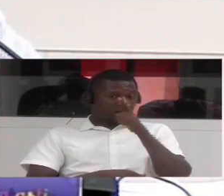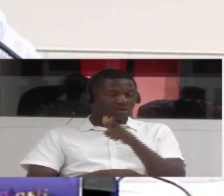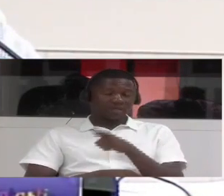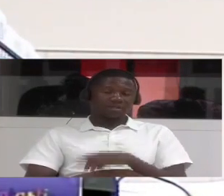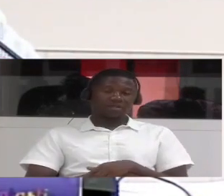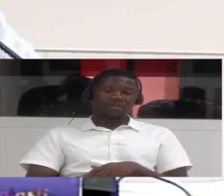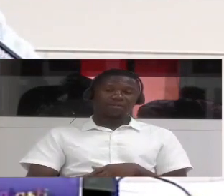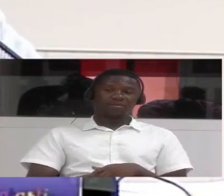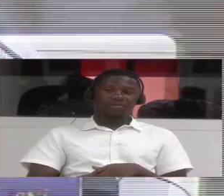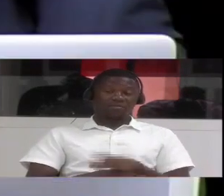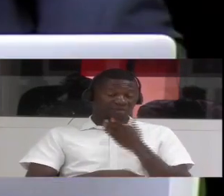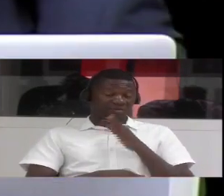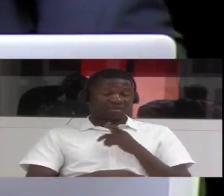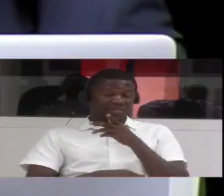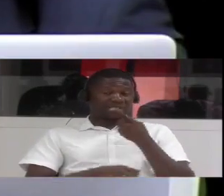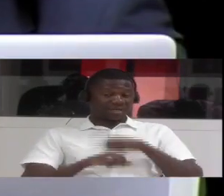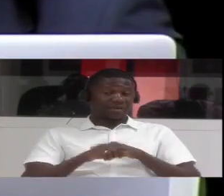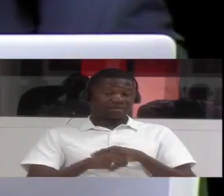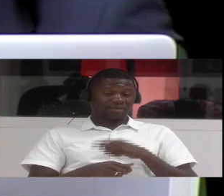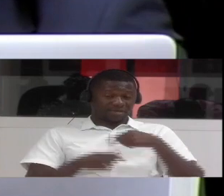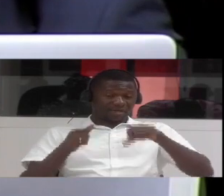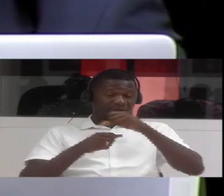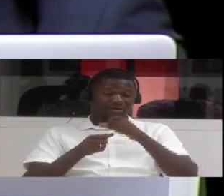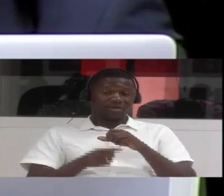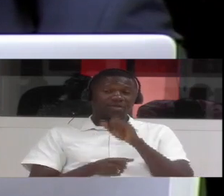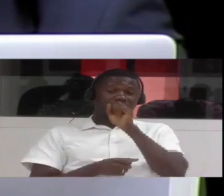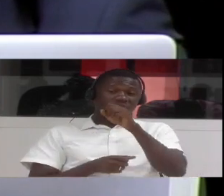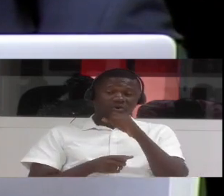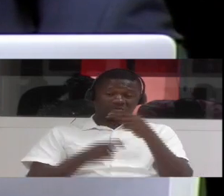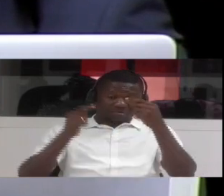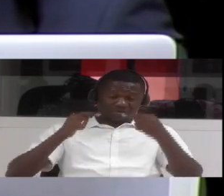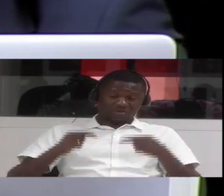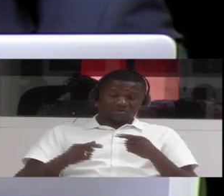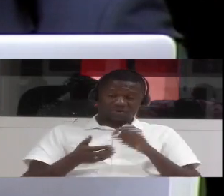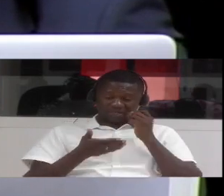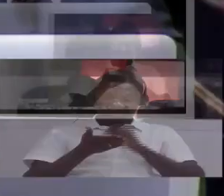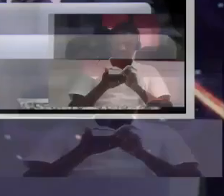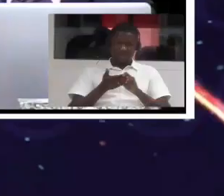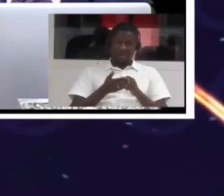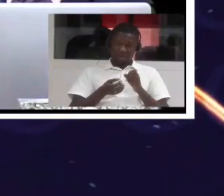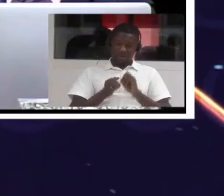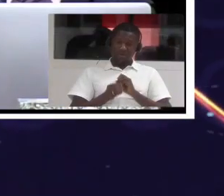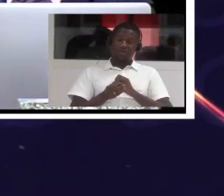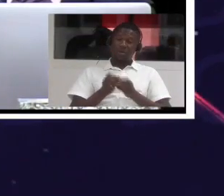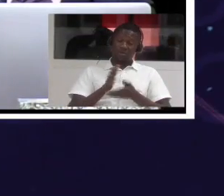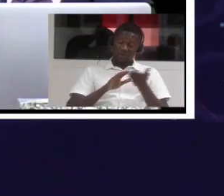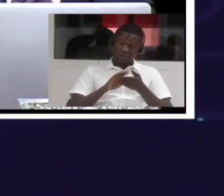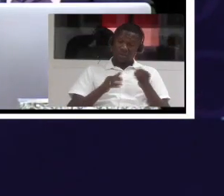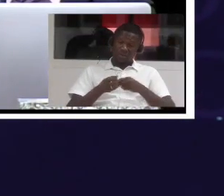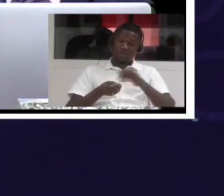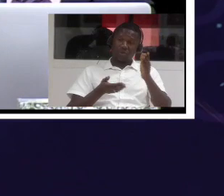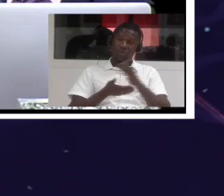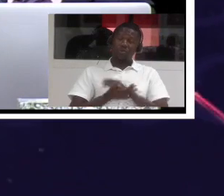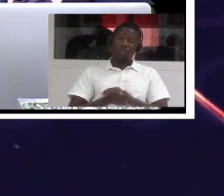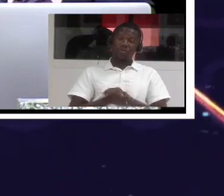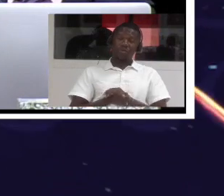Maybe this time around, your commentary was written, right? Yeah, it was written and published. Would